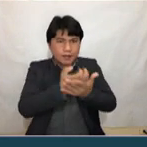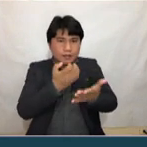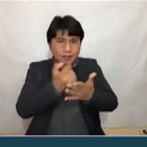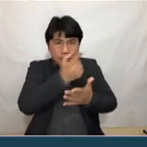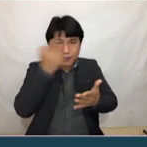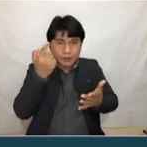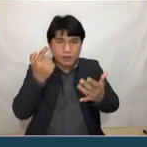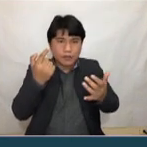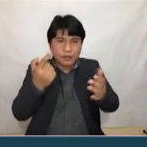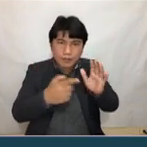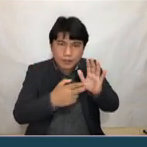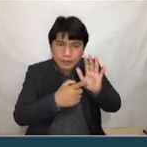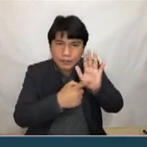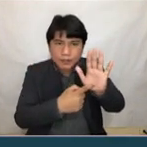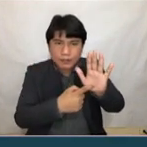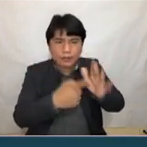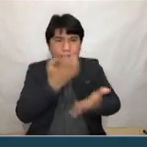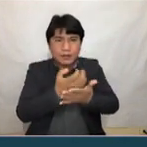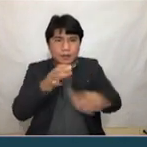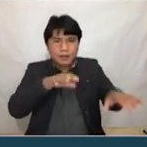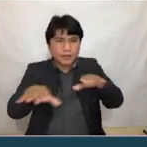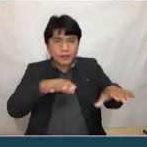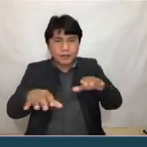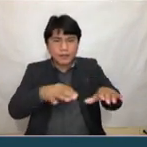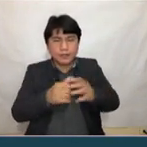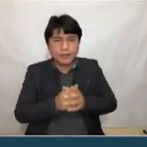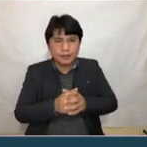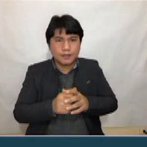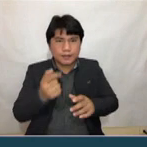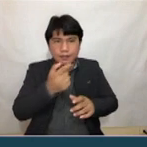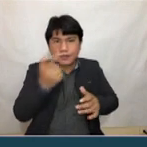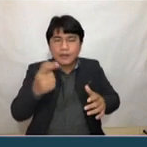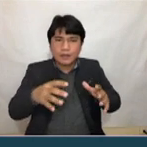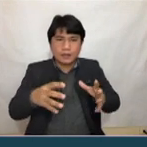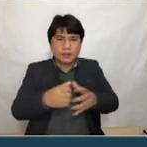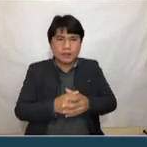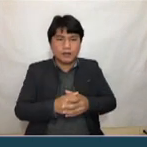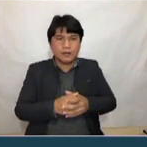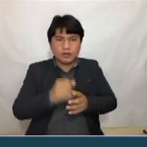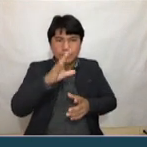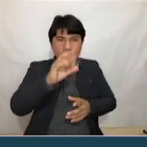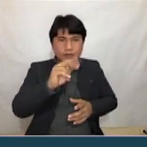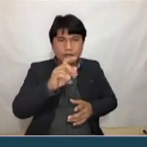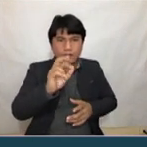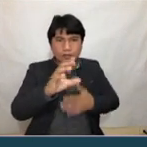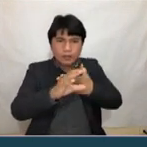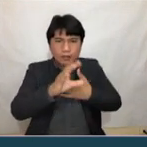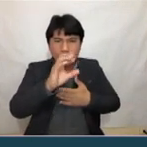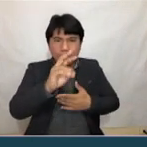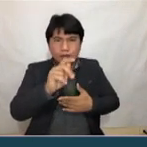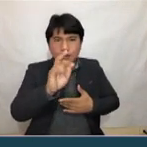the kind of economic activity that will expand the pie. Mm-hmm. It will actually contract. So we need to put in